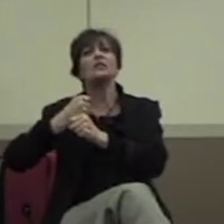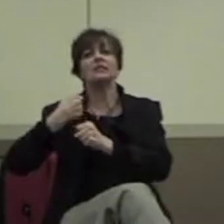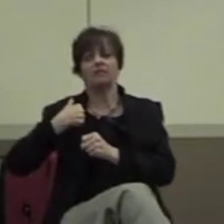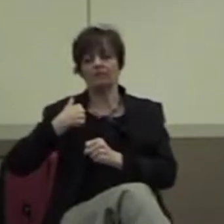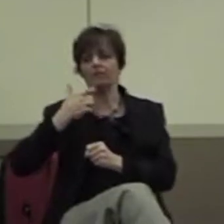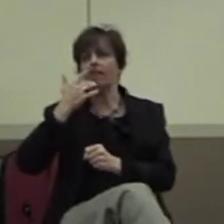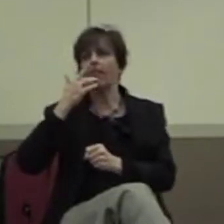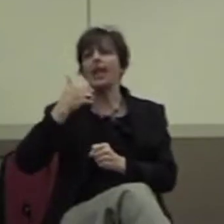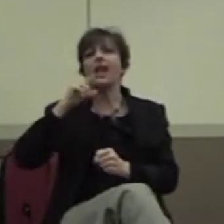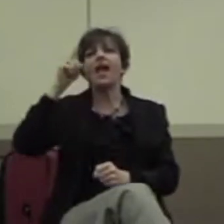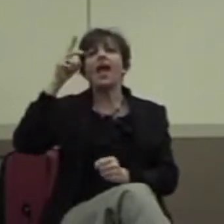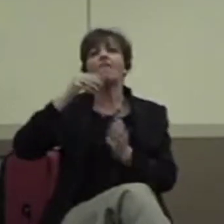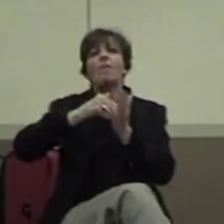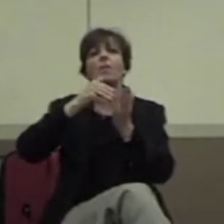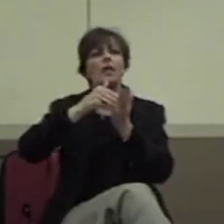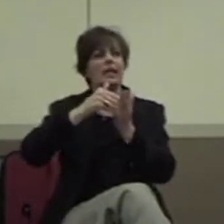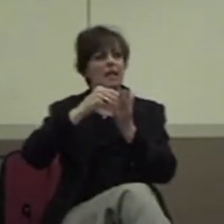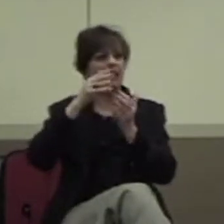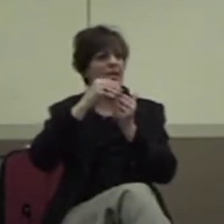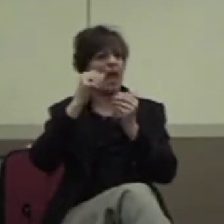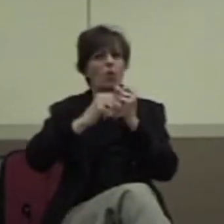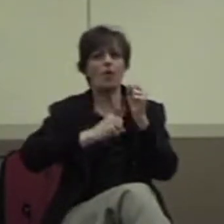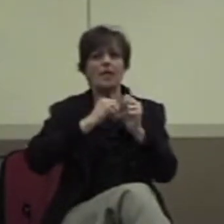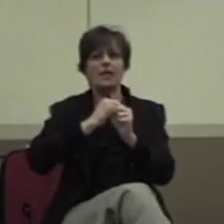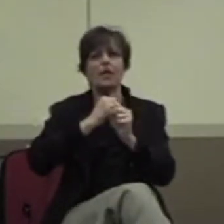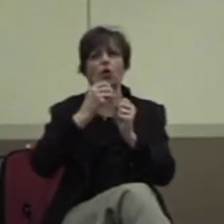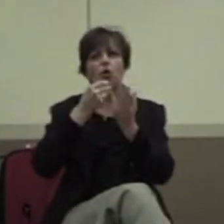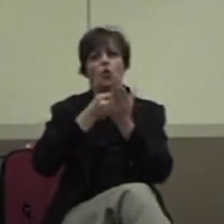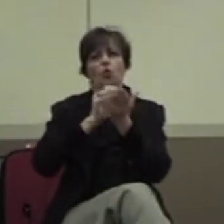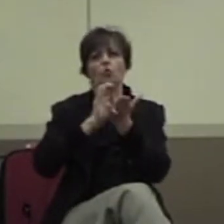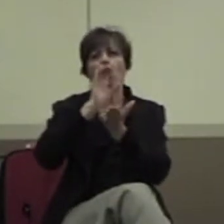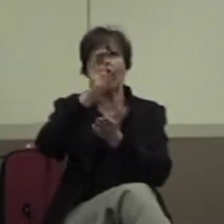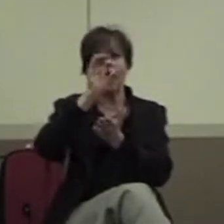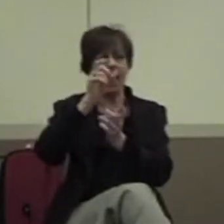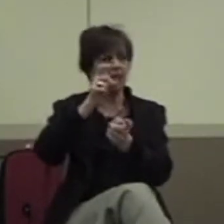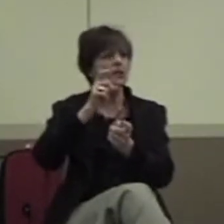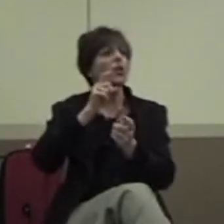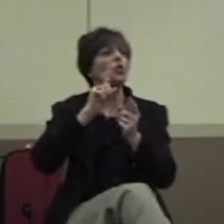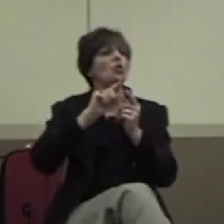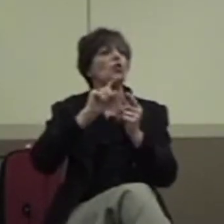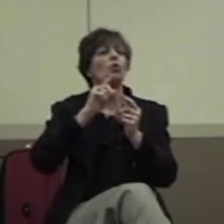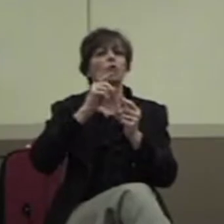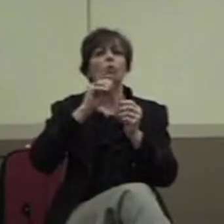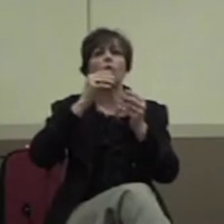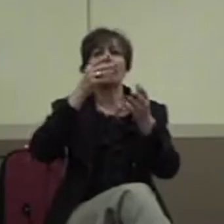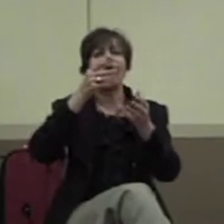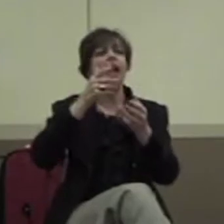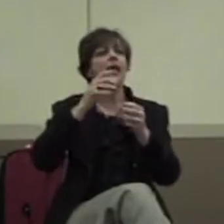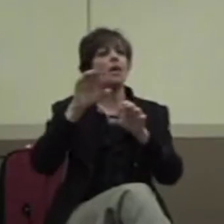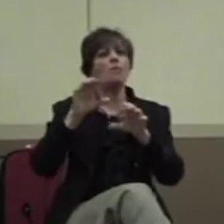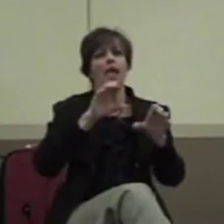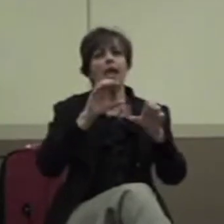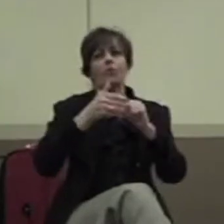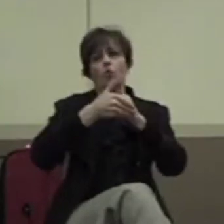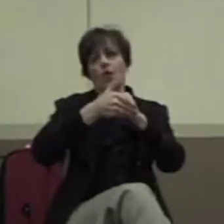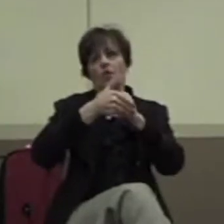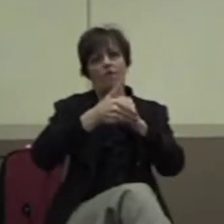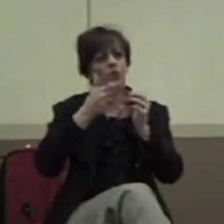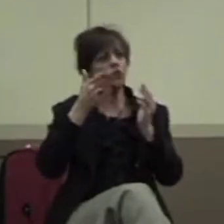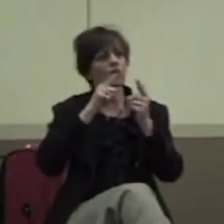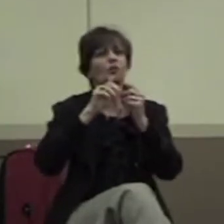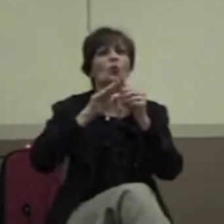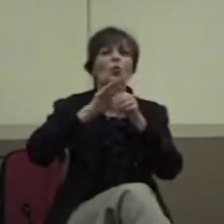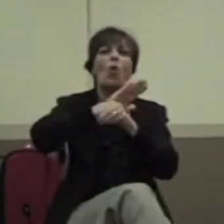very lucky. I had a $500,000 a year grant to provide behavior intervention services to